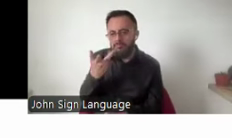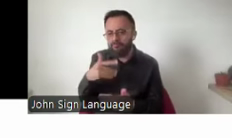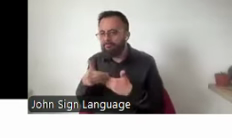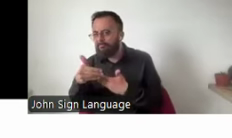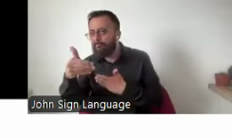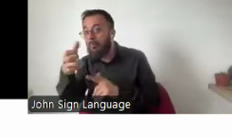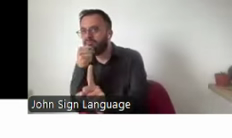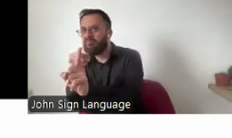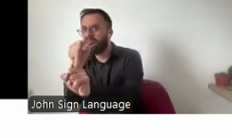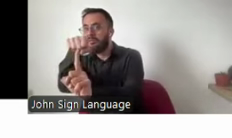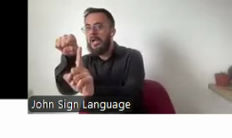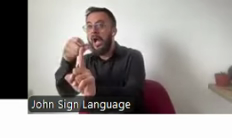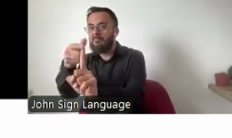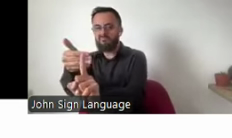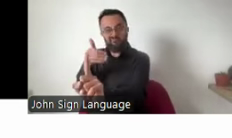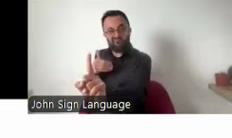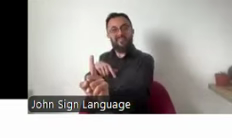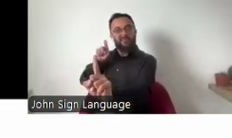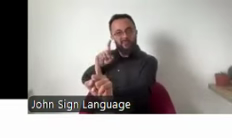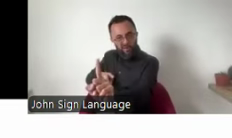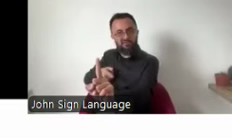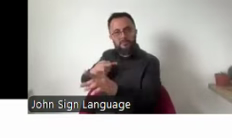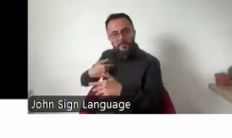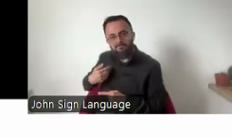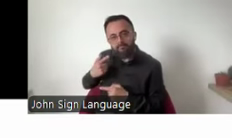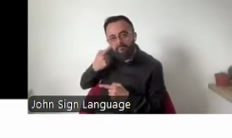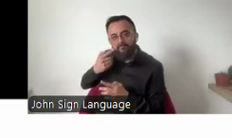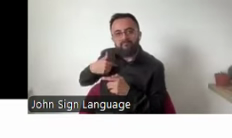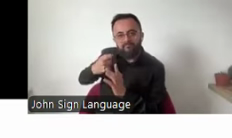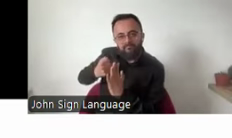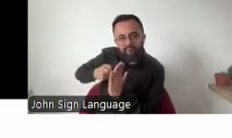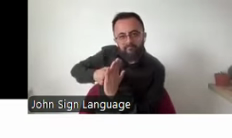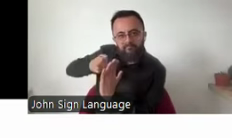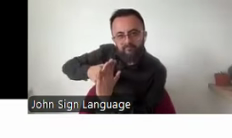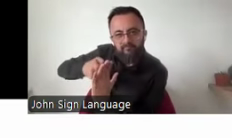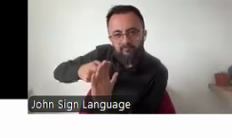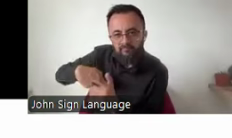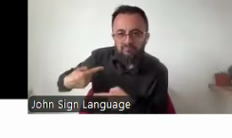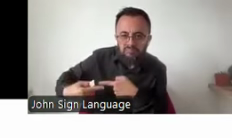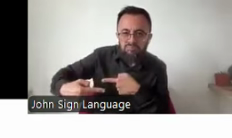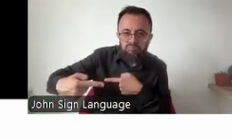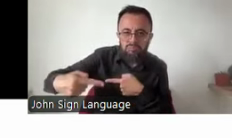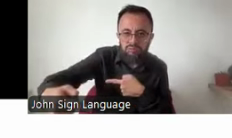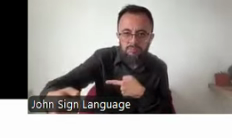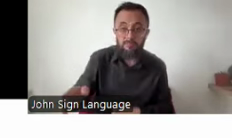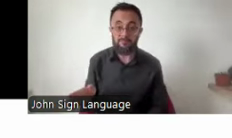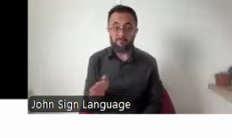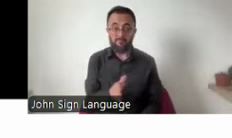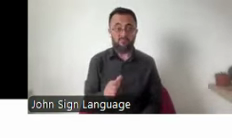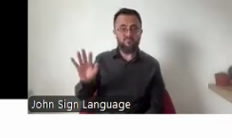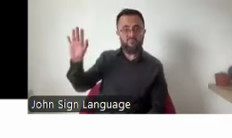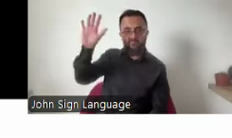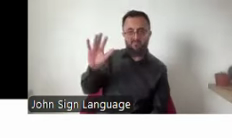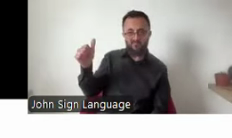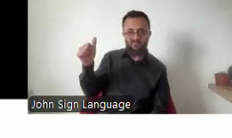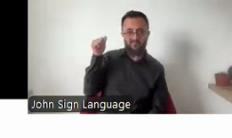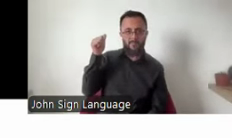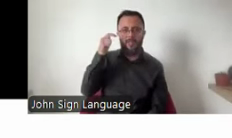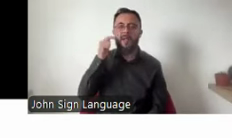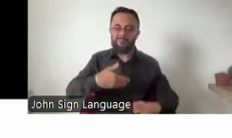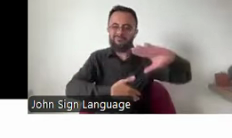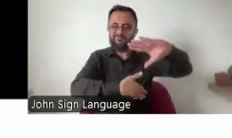On this slide, you can see the countries that we've already started this work with. So there's Senegal, Cote